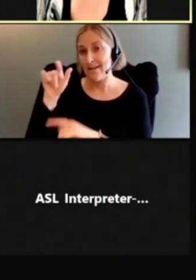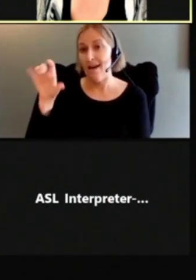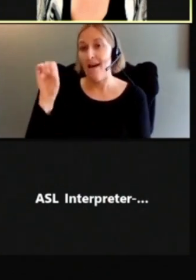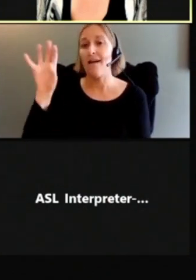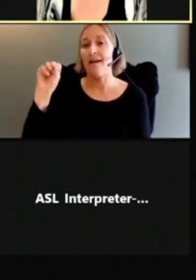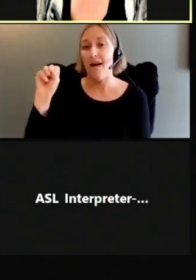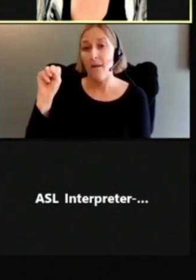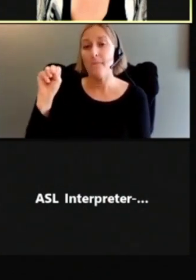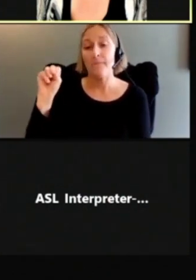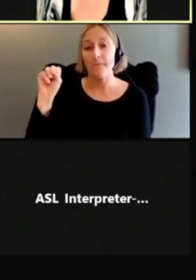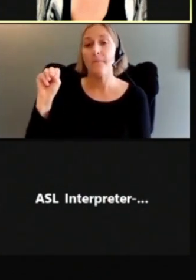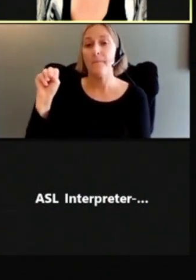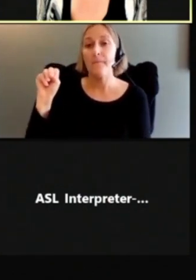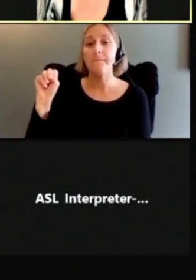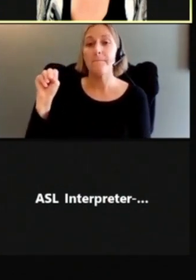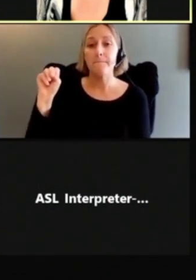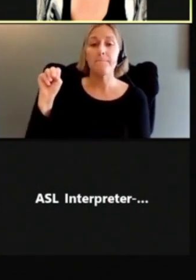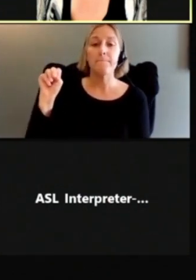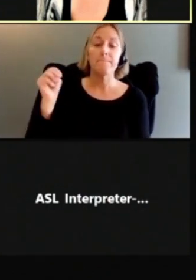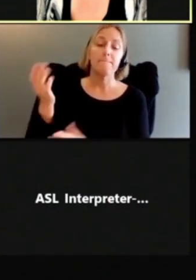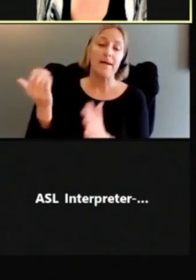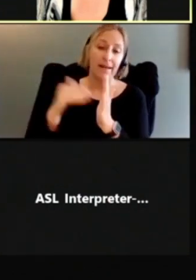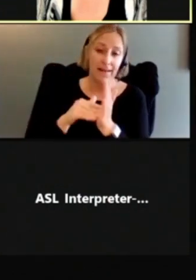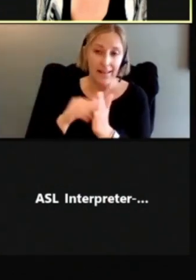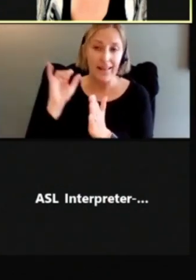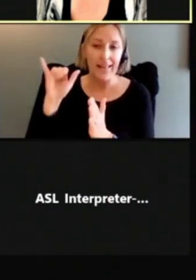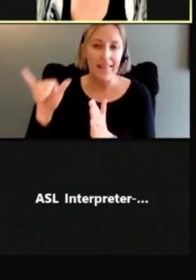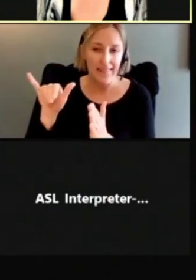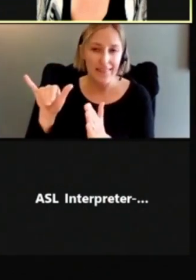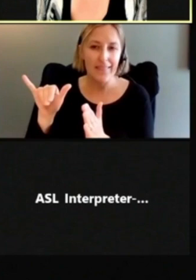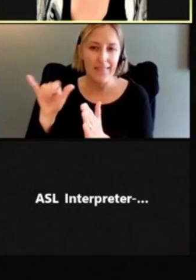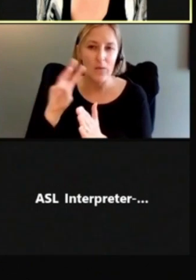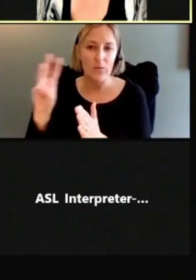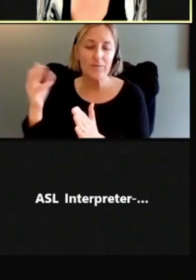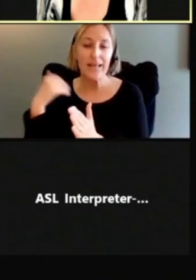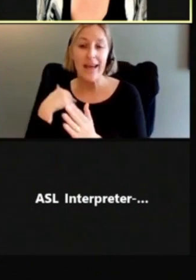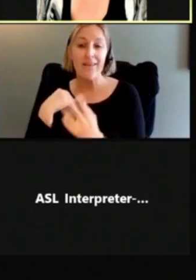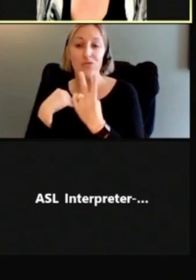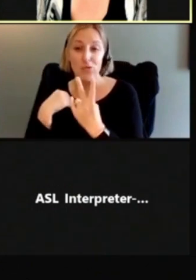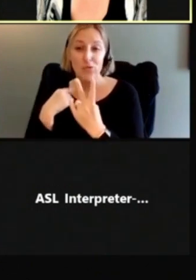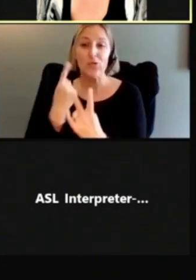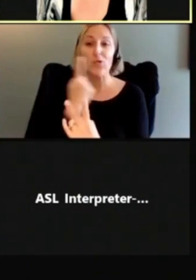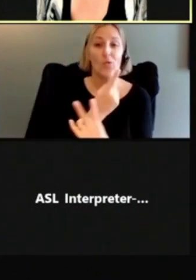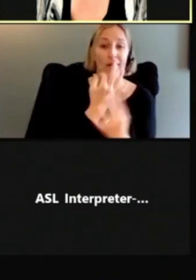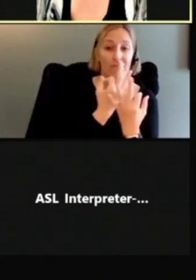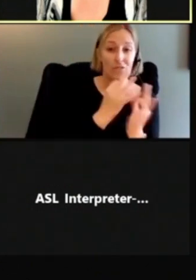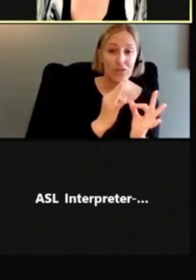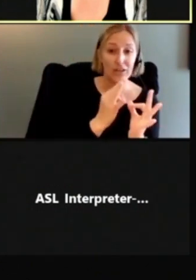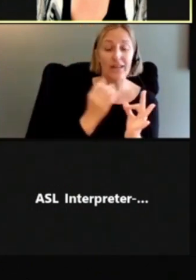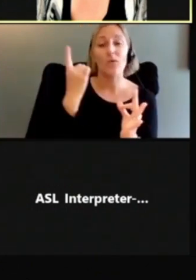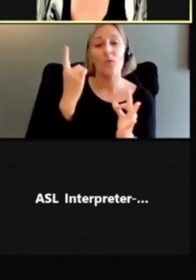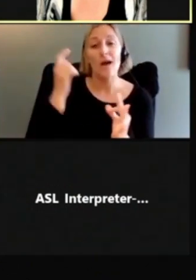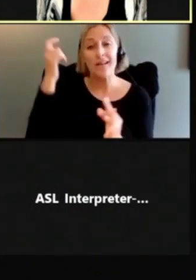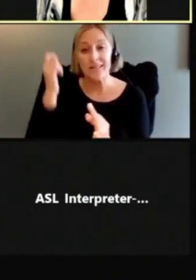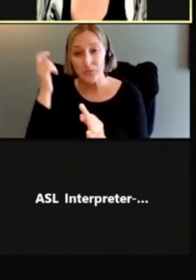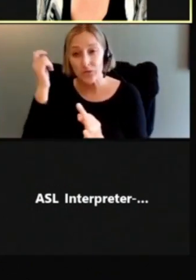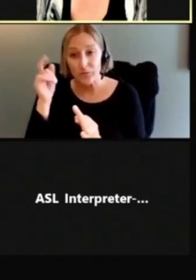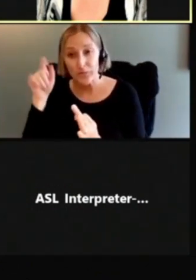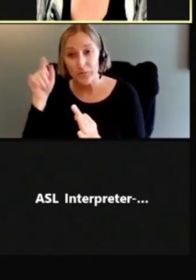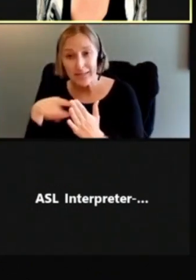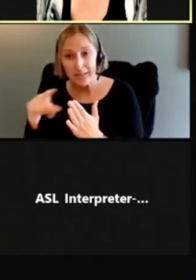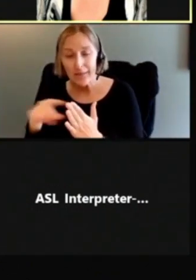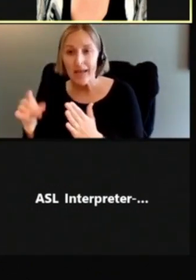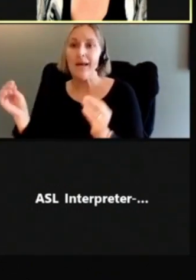GENIALY.com. And again, they have two options. There's a free version, there's a subscription-based version that's a lot more